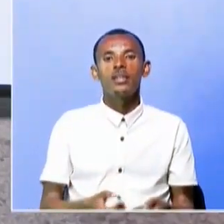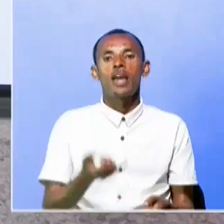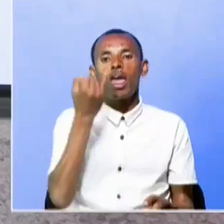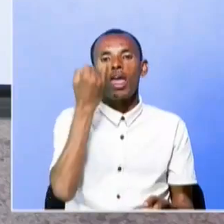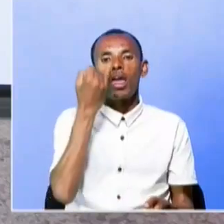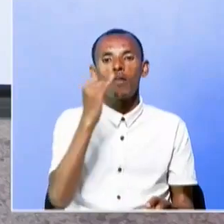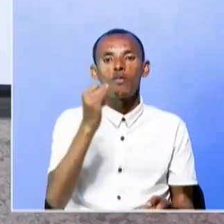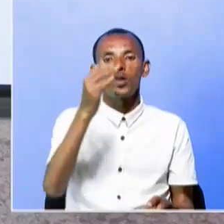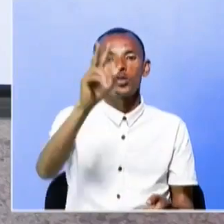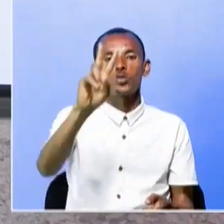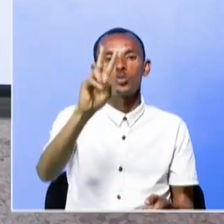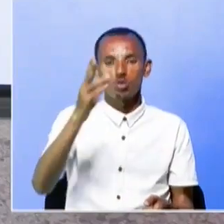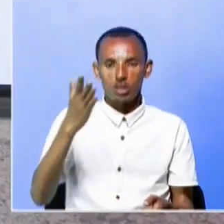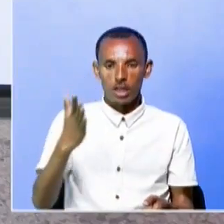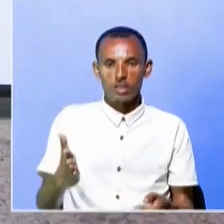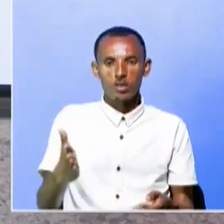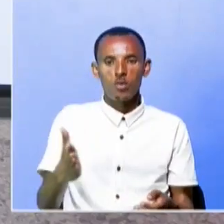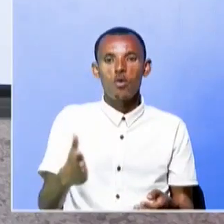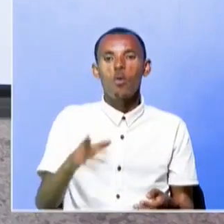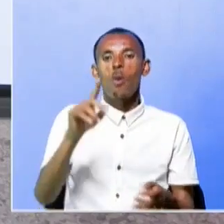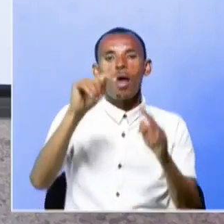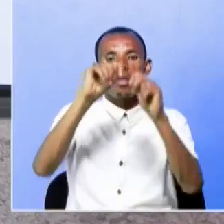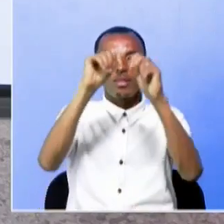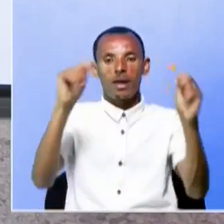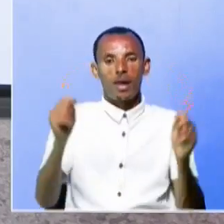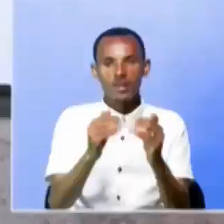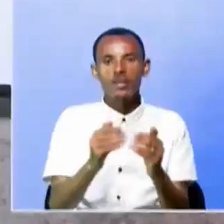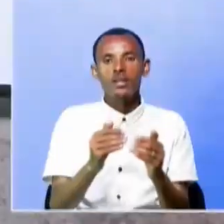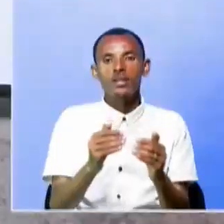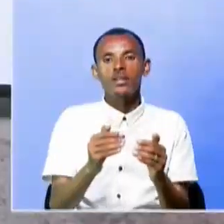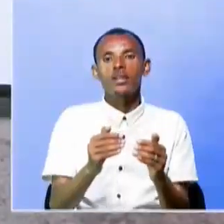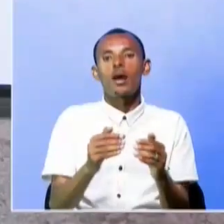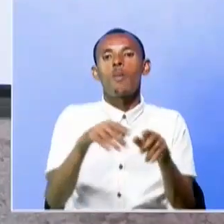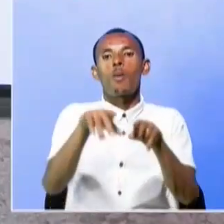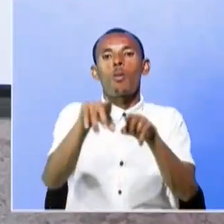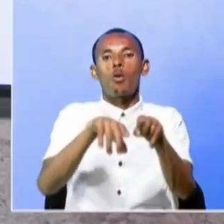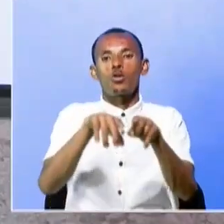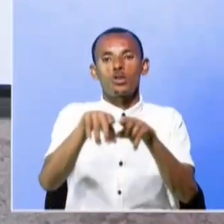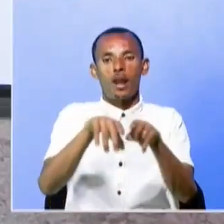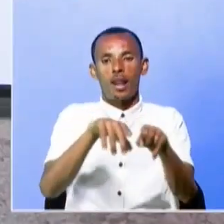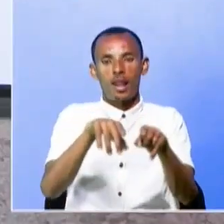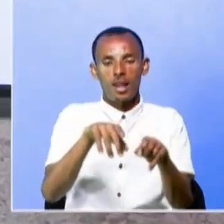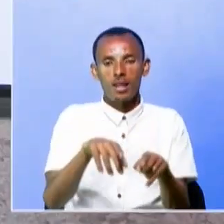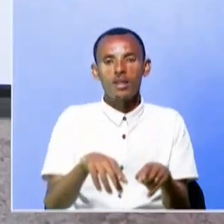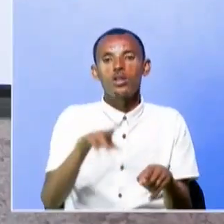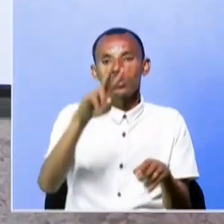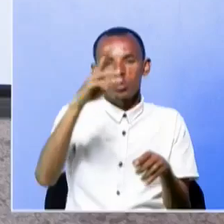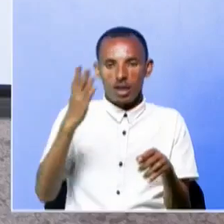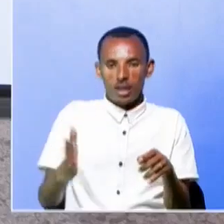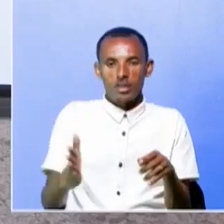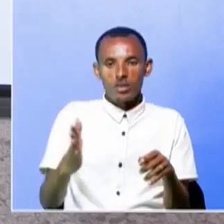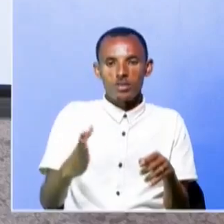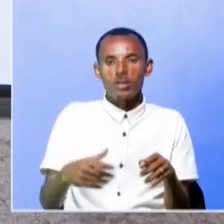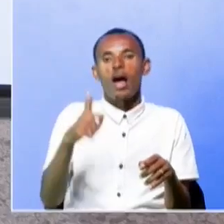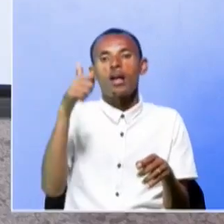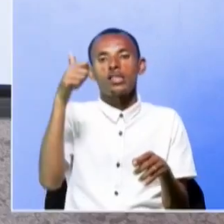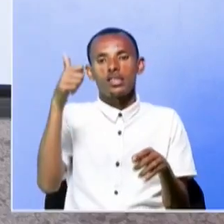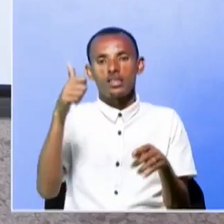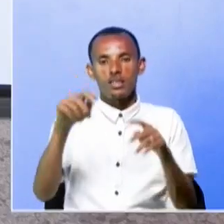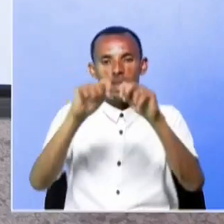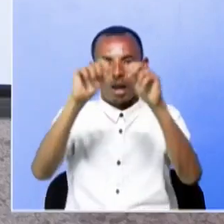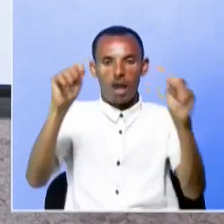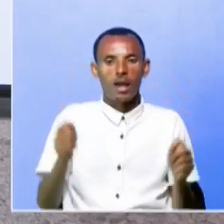if two sides of one triangle is proportional to two sides of the other